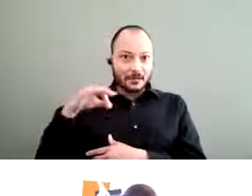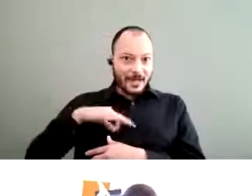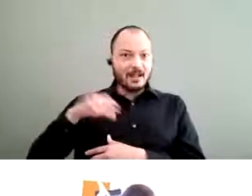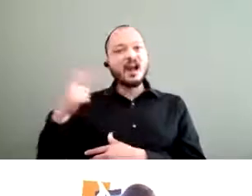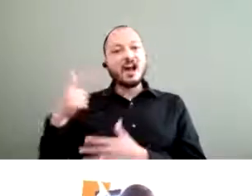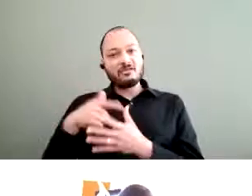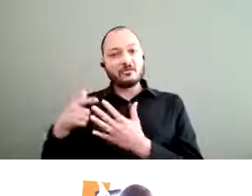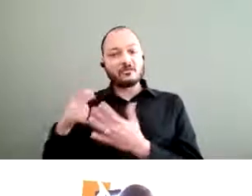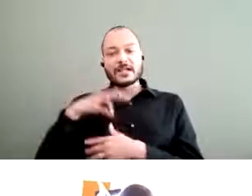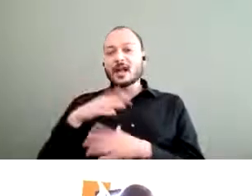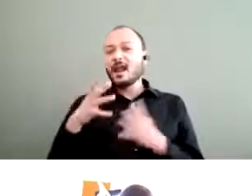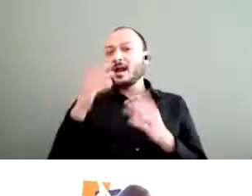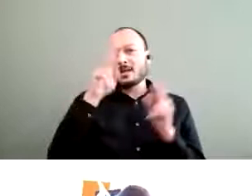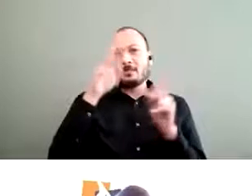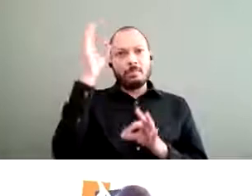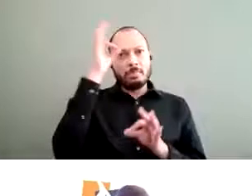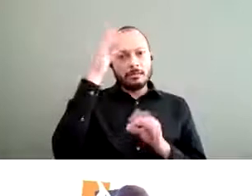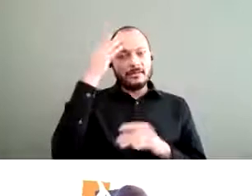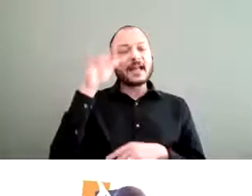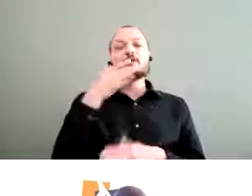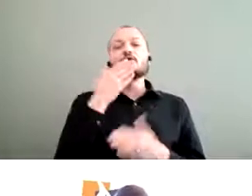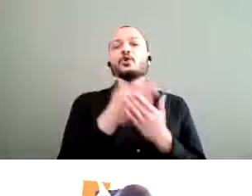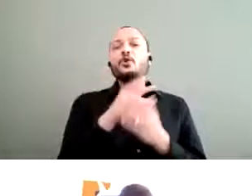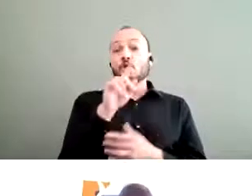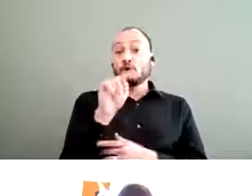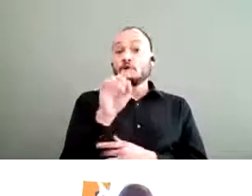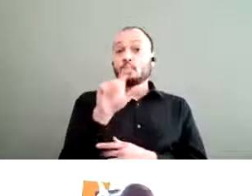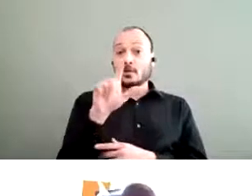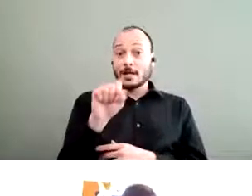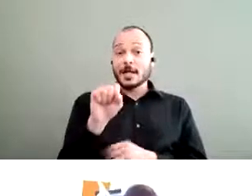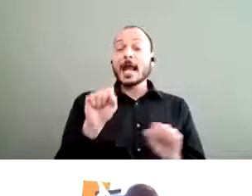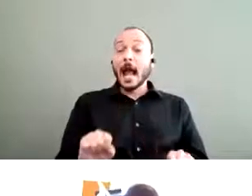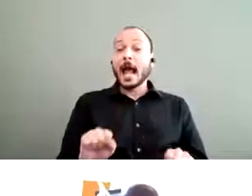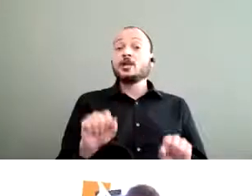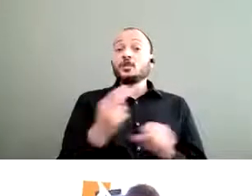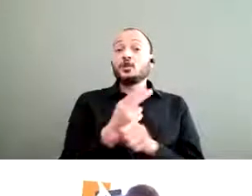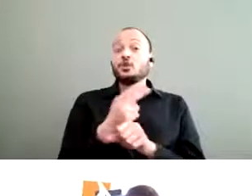it's a very, very great tool that you can use to kind of ballpark